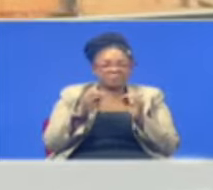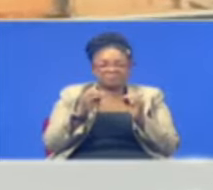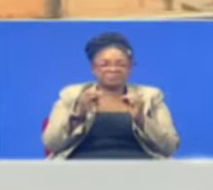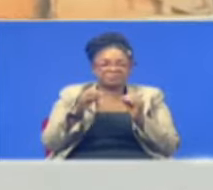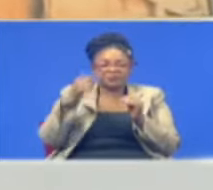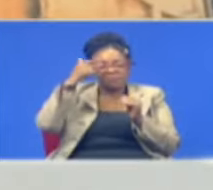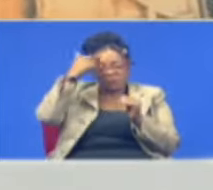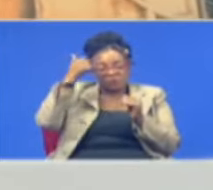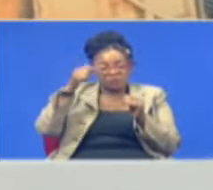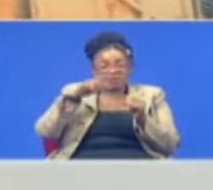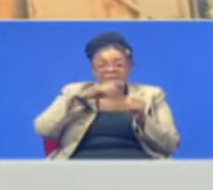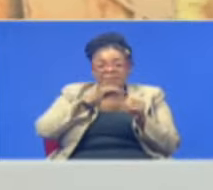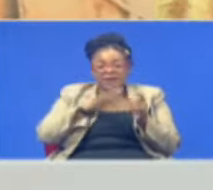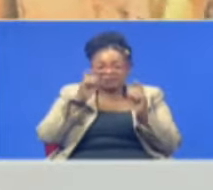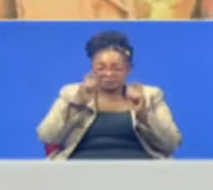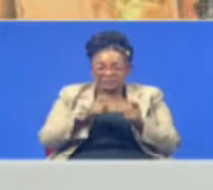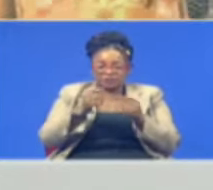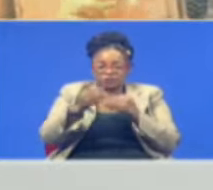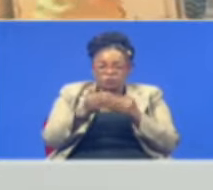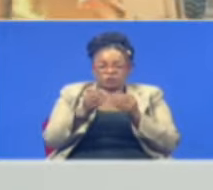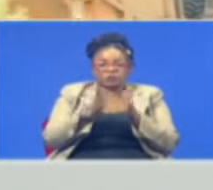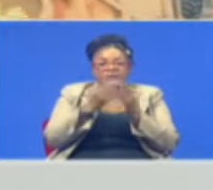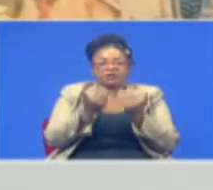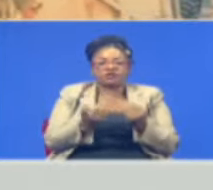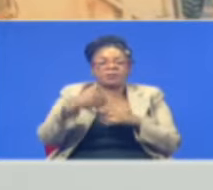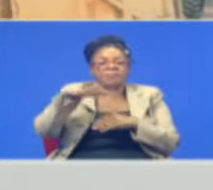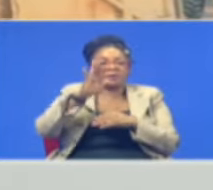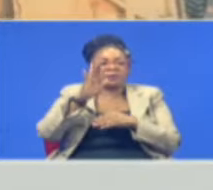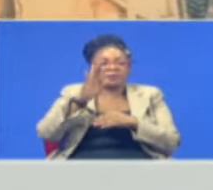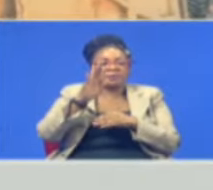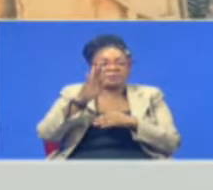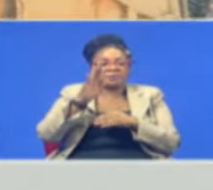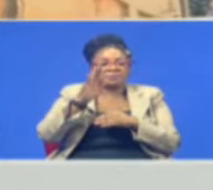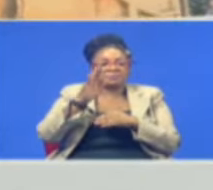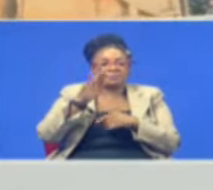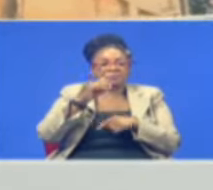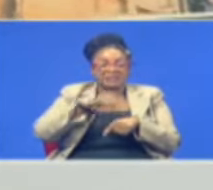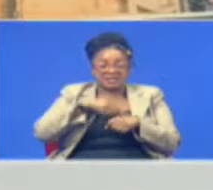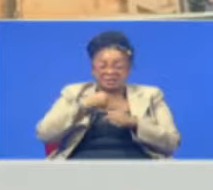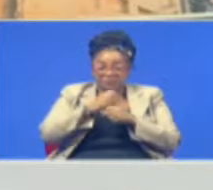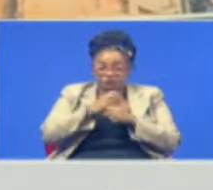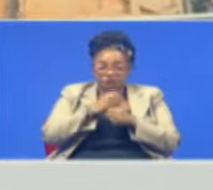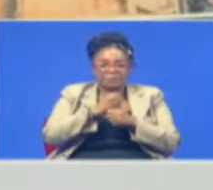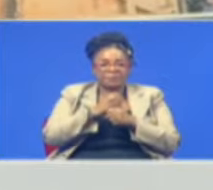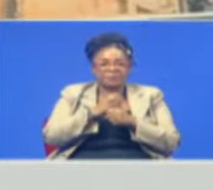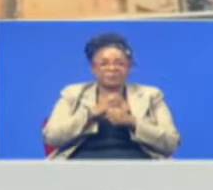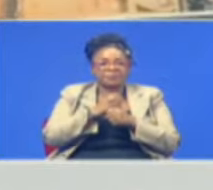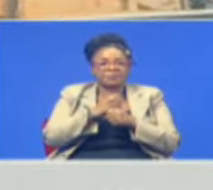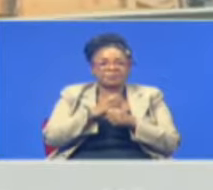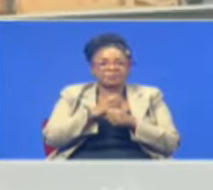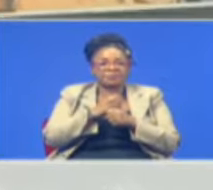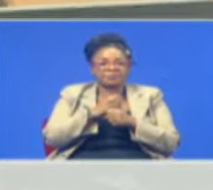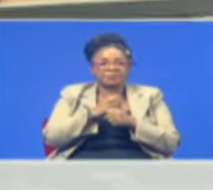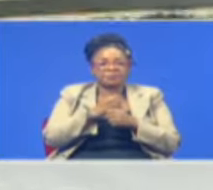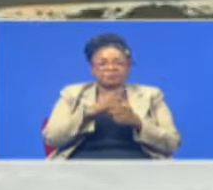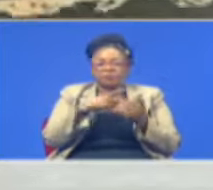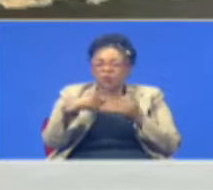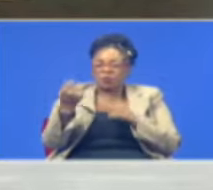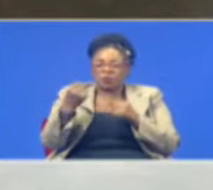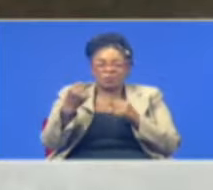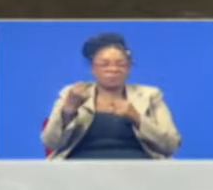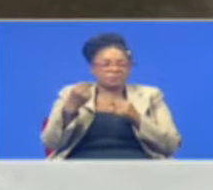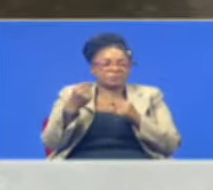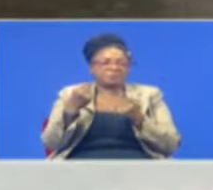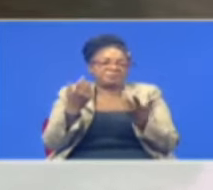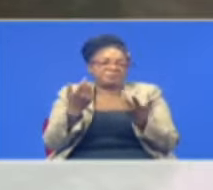karibu na mtoto wake. Na mimi naweza sema ni kijob. sasa kama umetoka unaenda kutafutiana